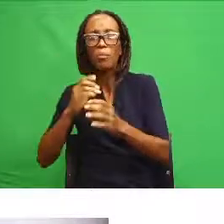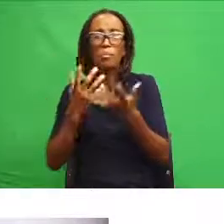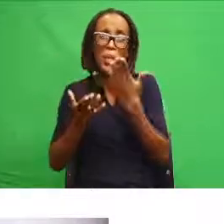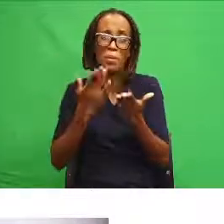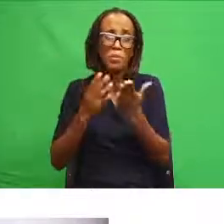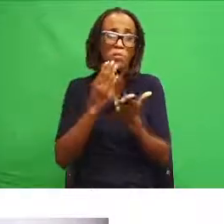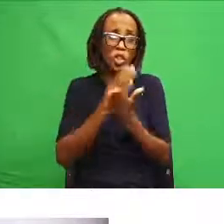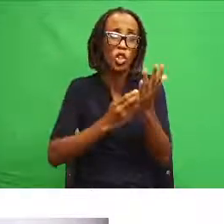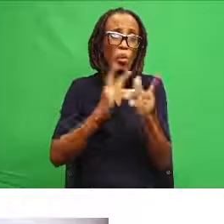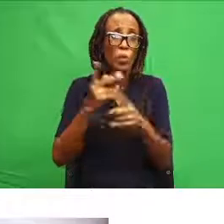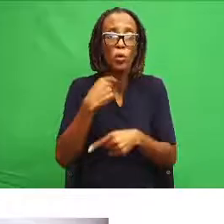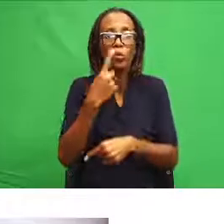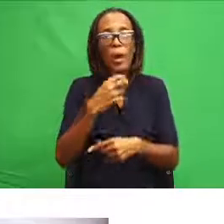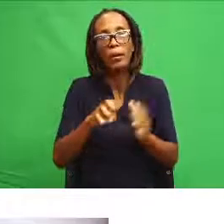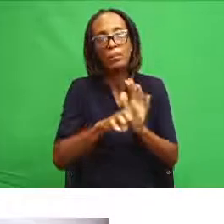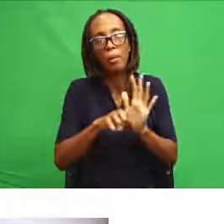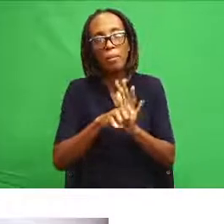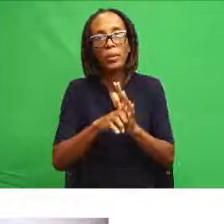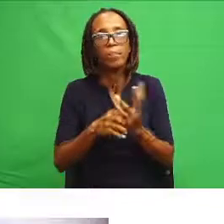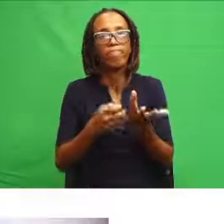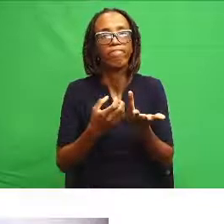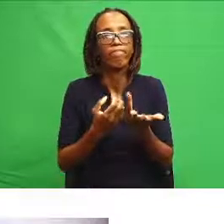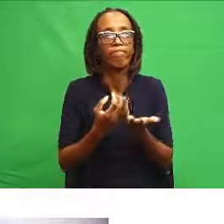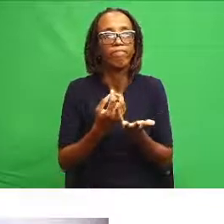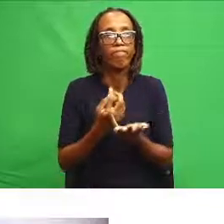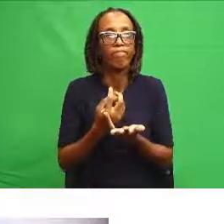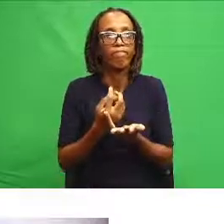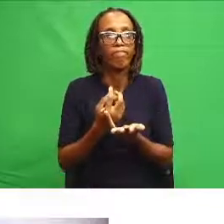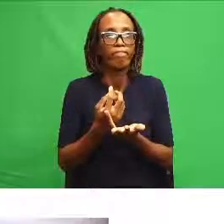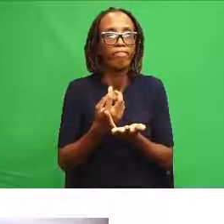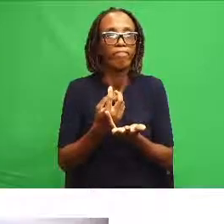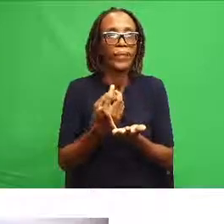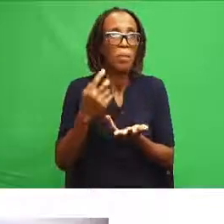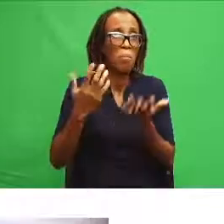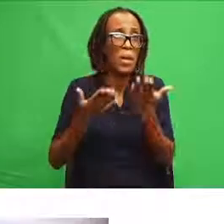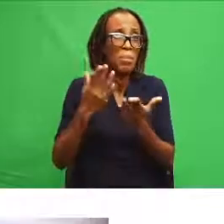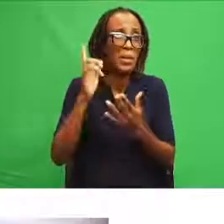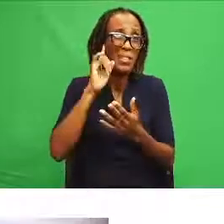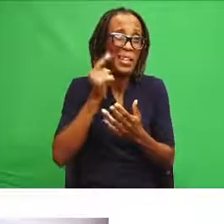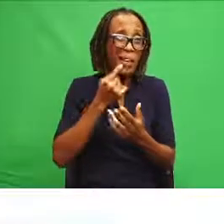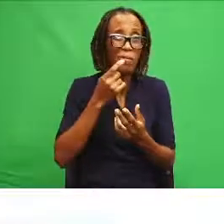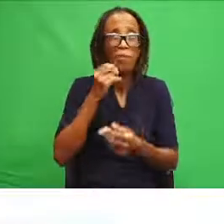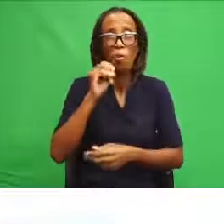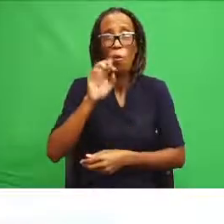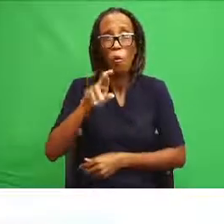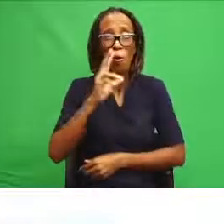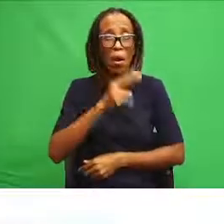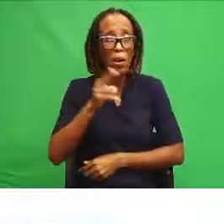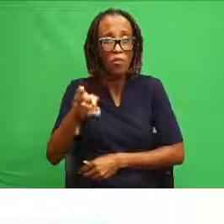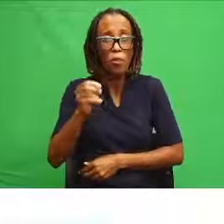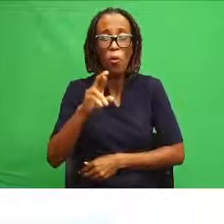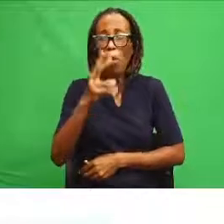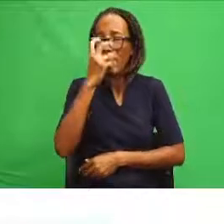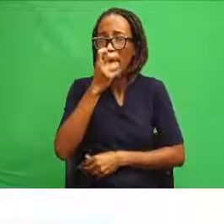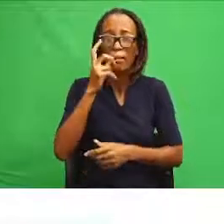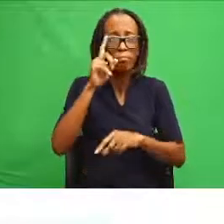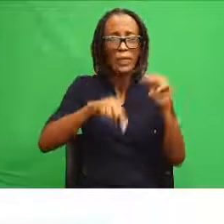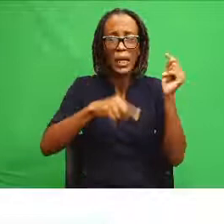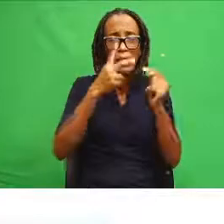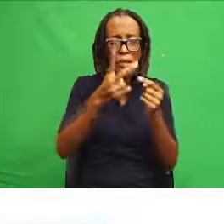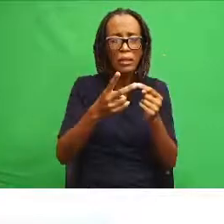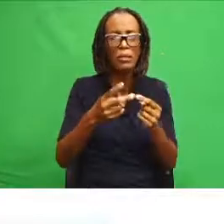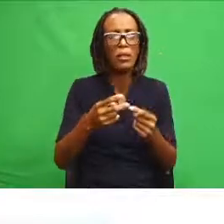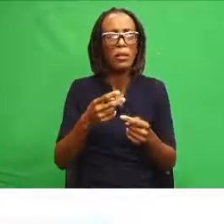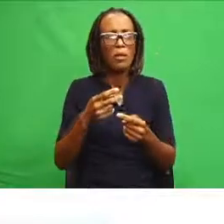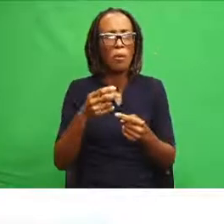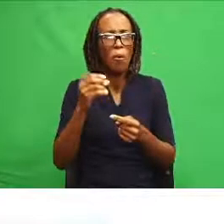for persons who may have maybe a hearing challenge or a vision challenge, and if that is the case, you can discreetly, you don't